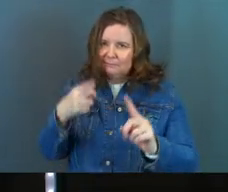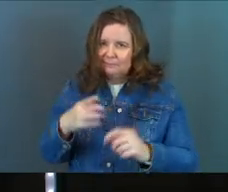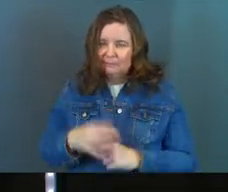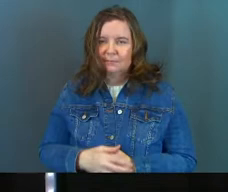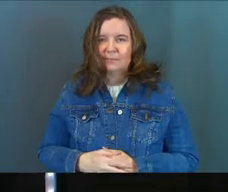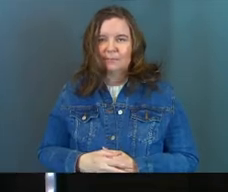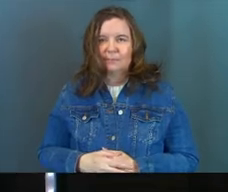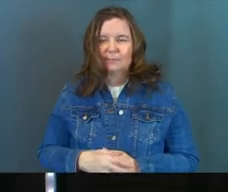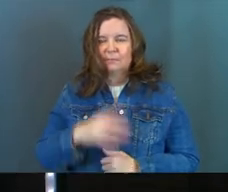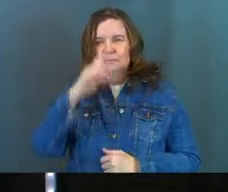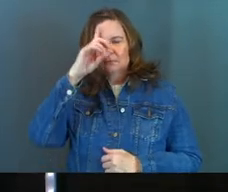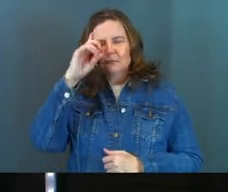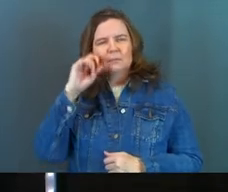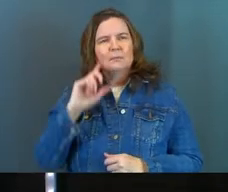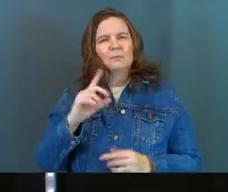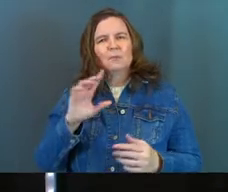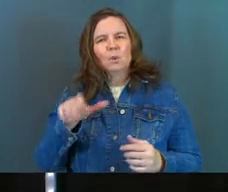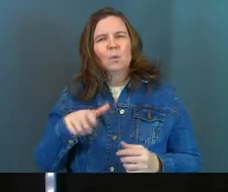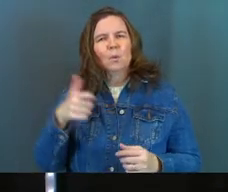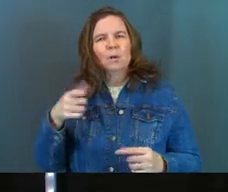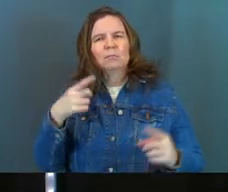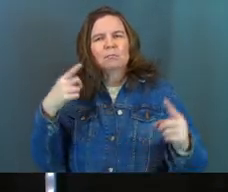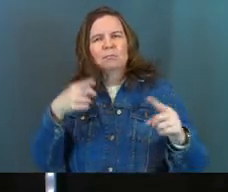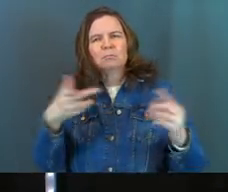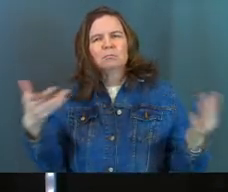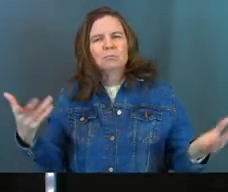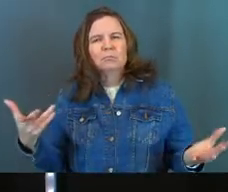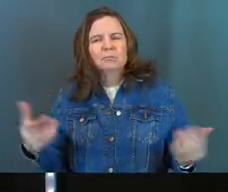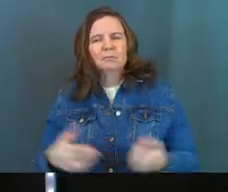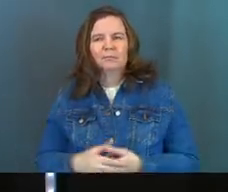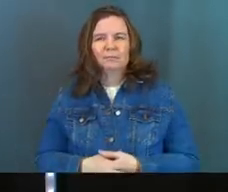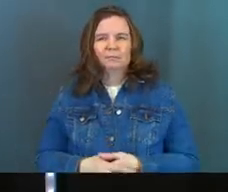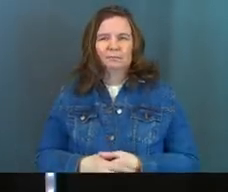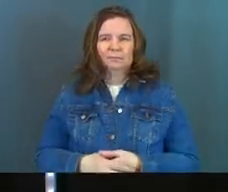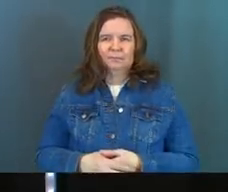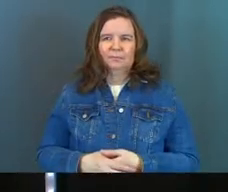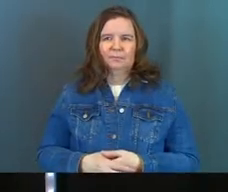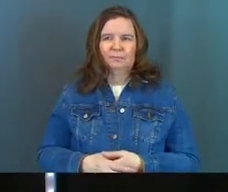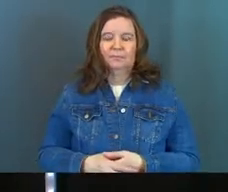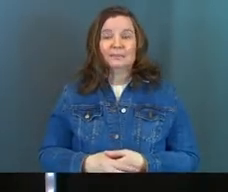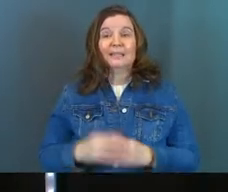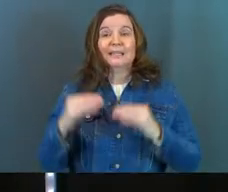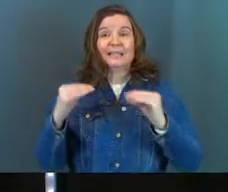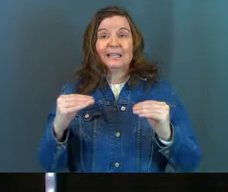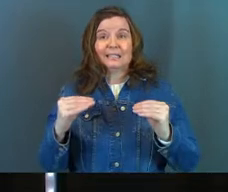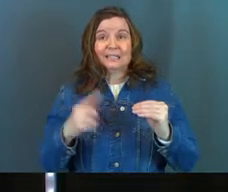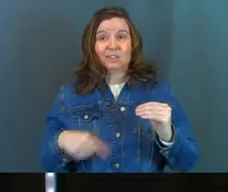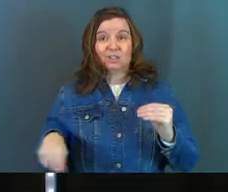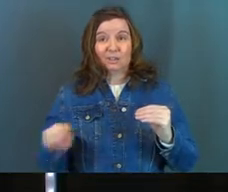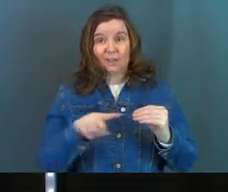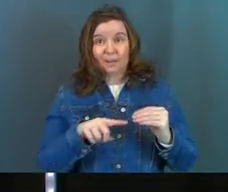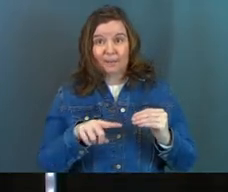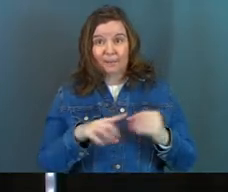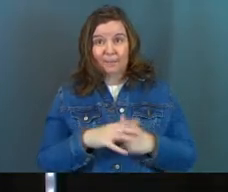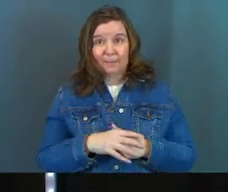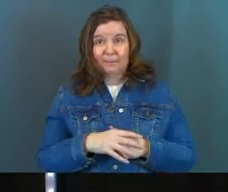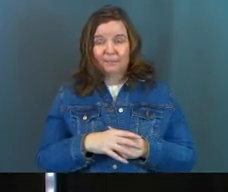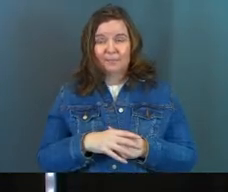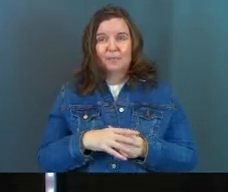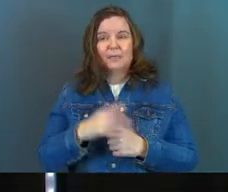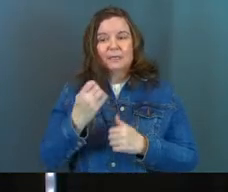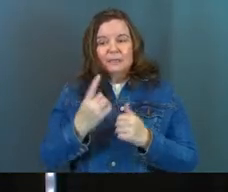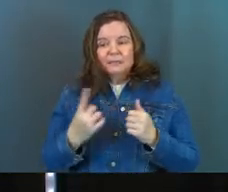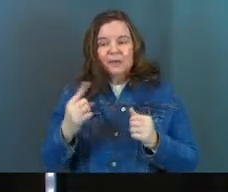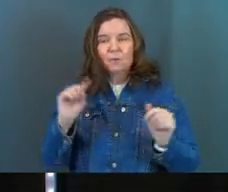But what else is he doing here? He He's teaching them. Because